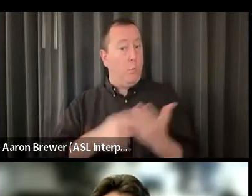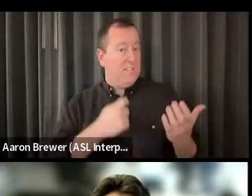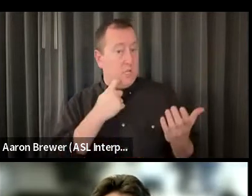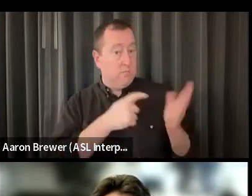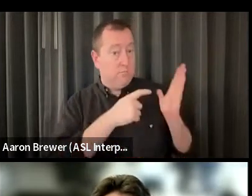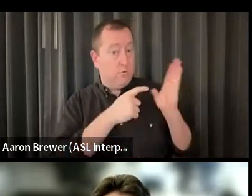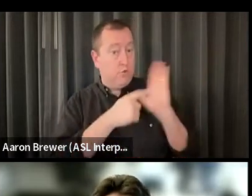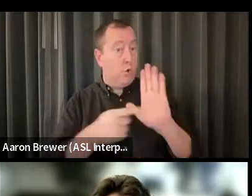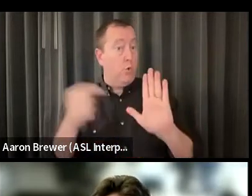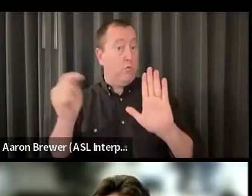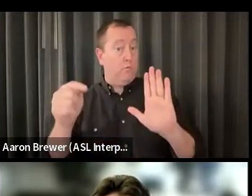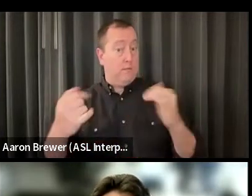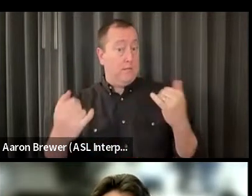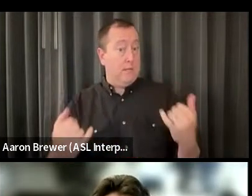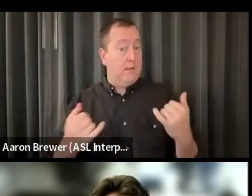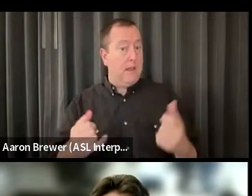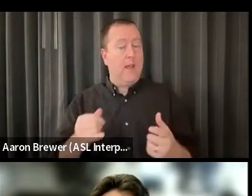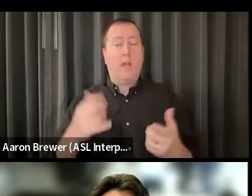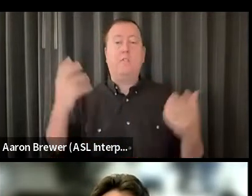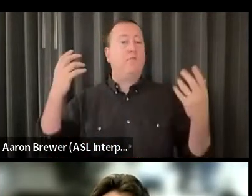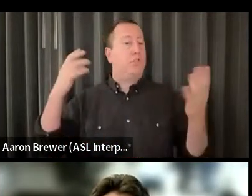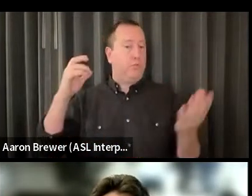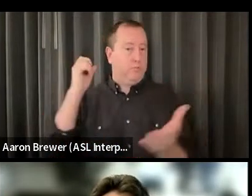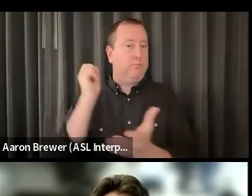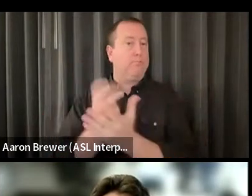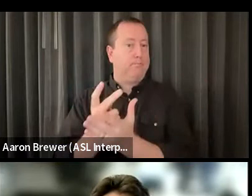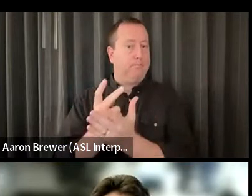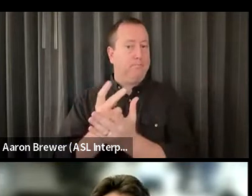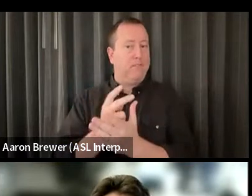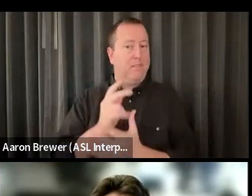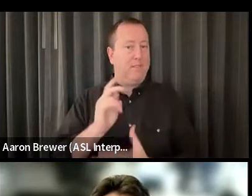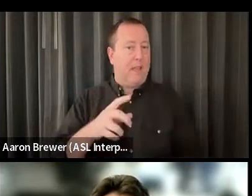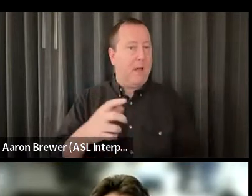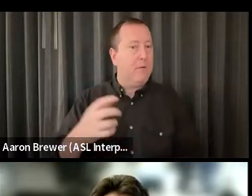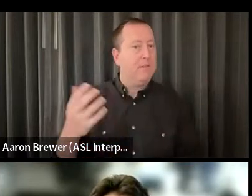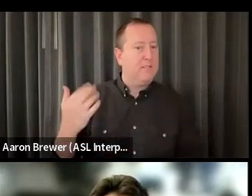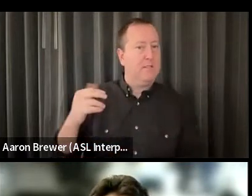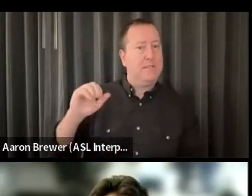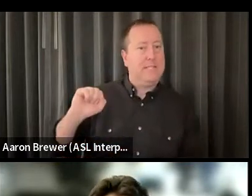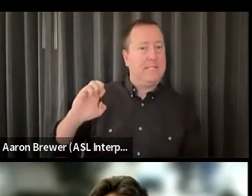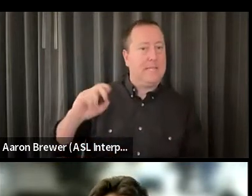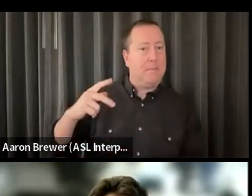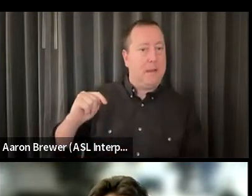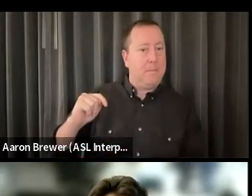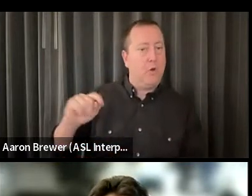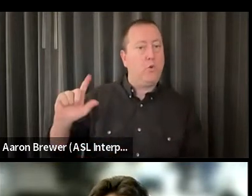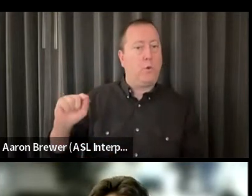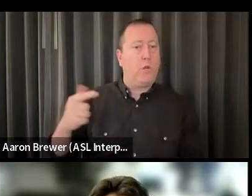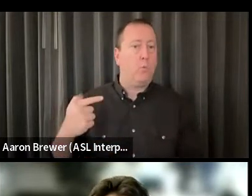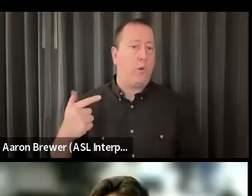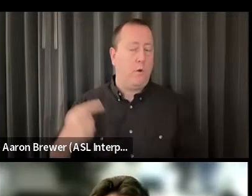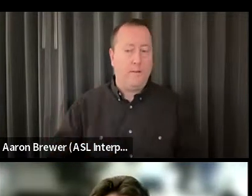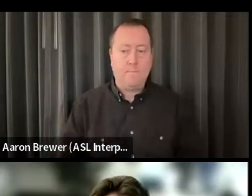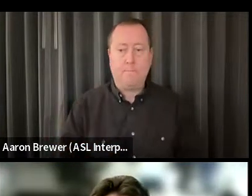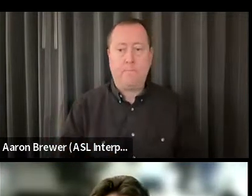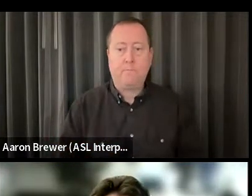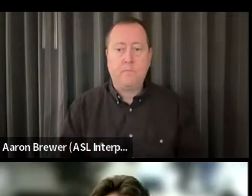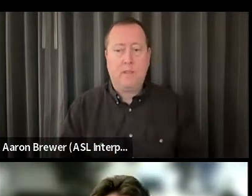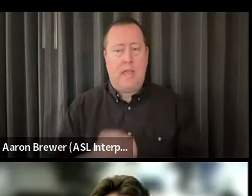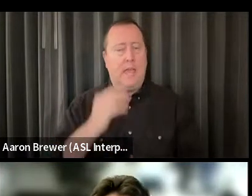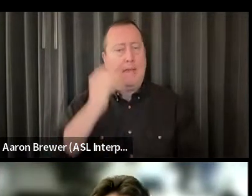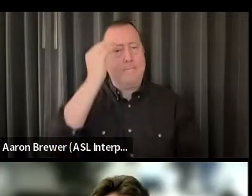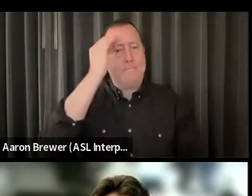the master planning project, in September of 2021. And let's